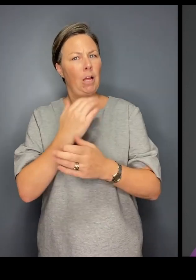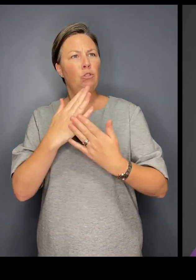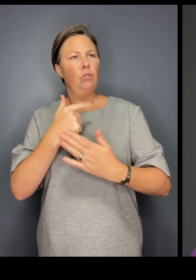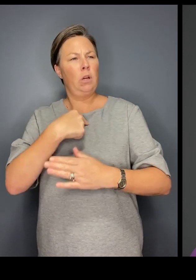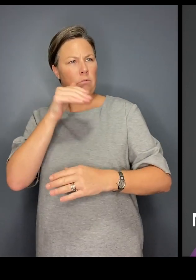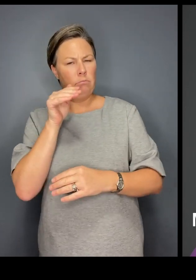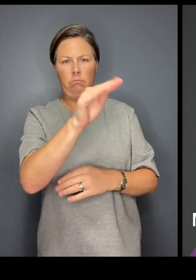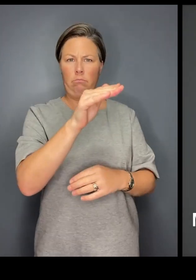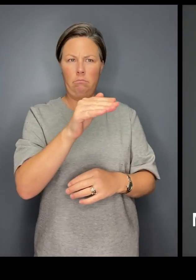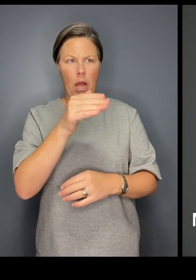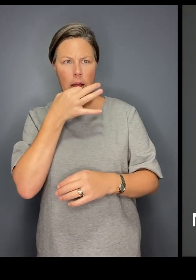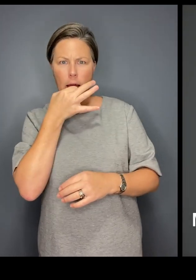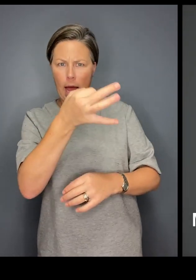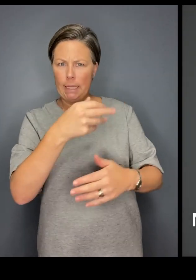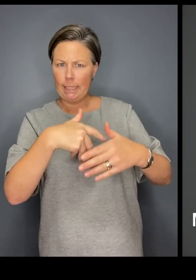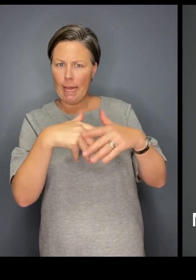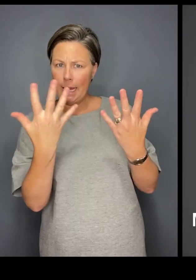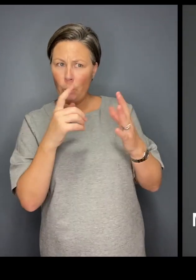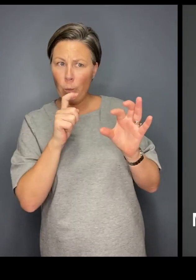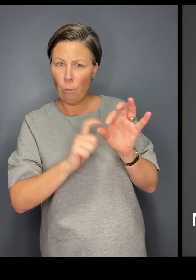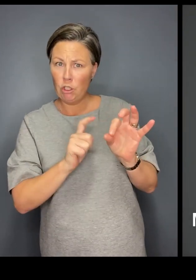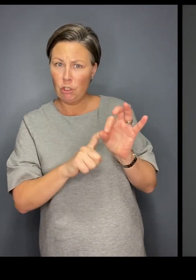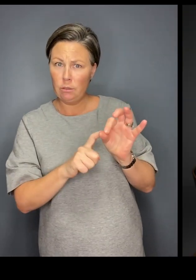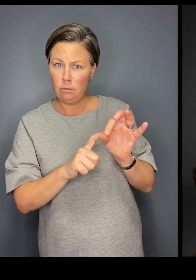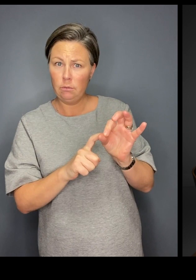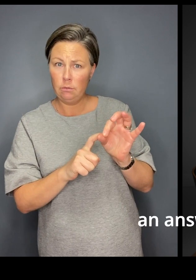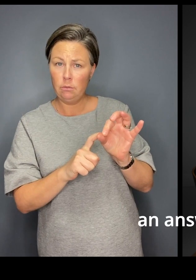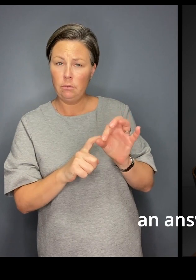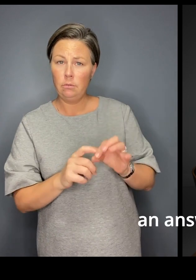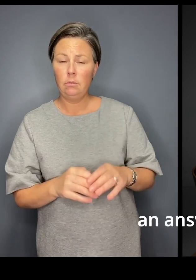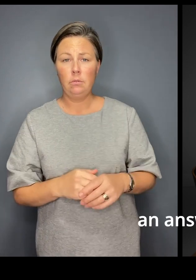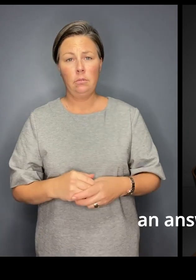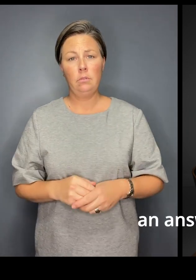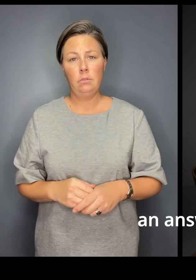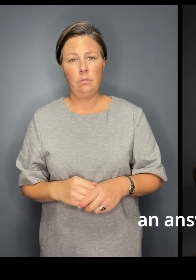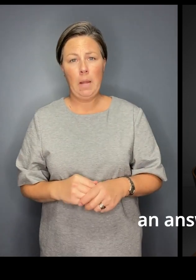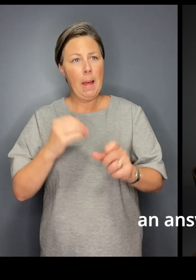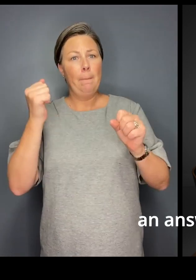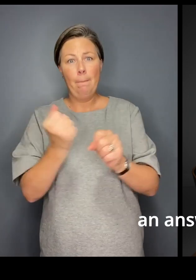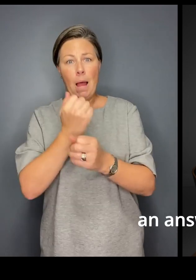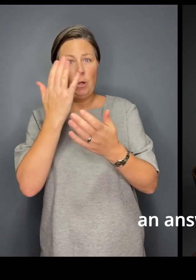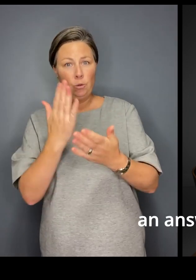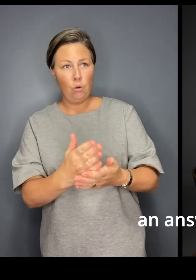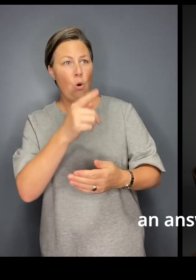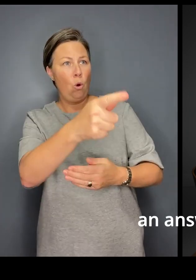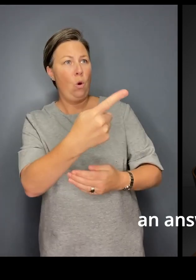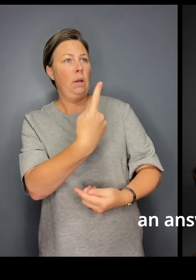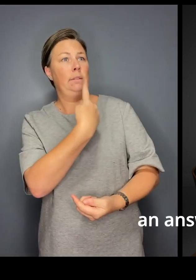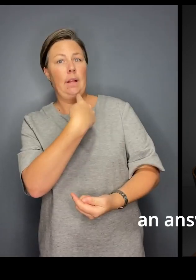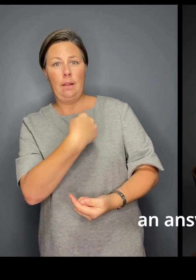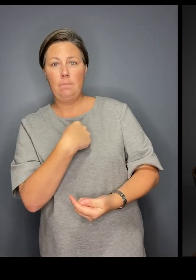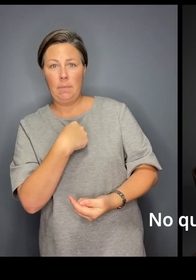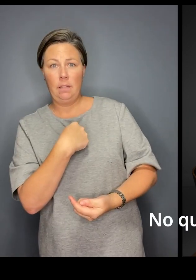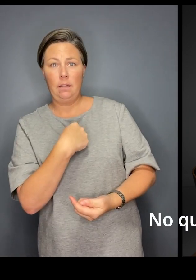questions, make sure that I receive an answer that I'm comfortable